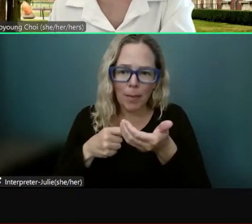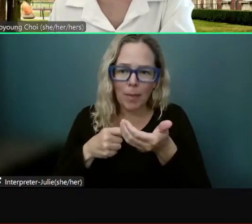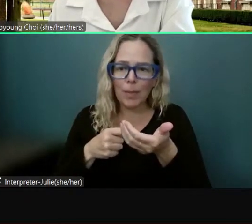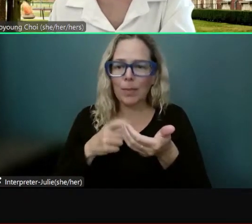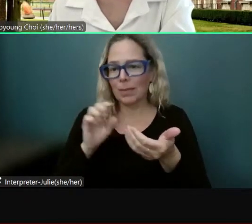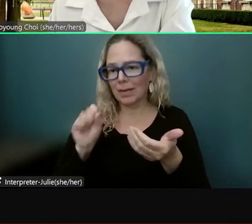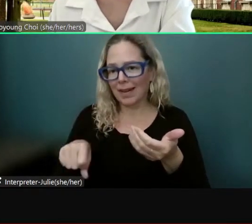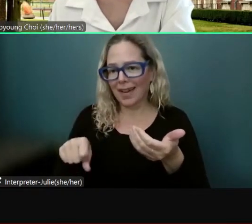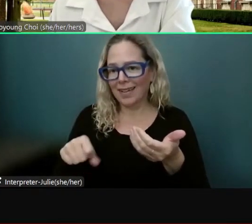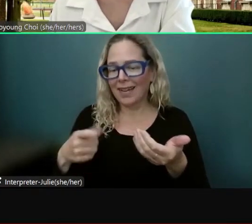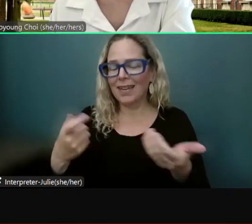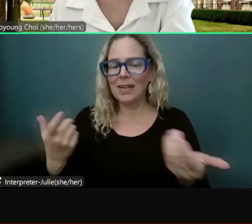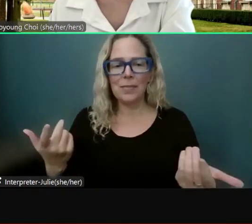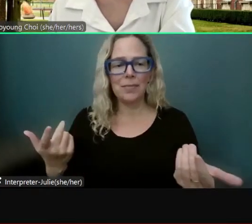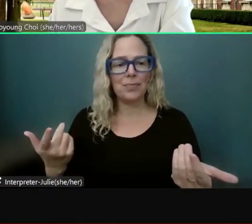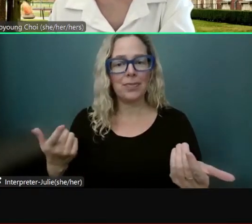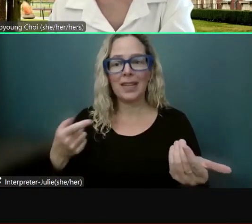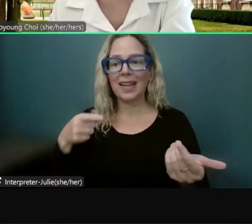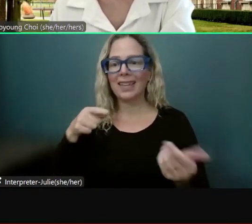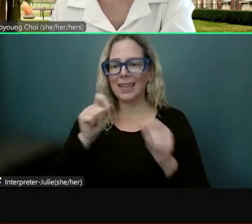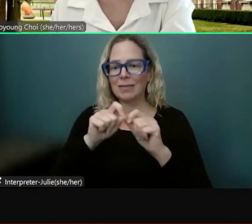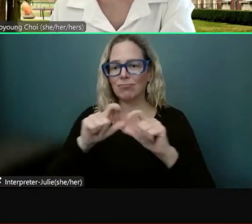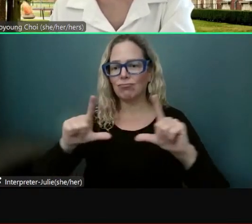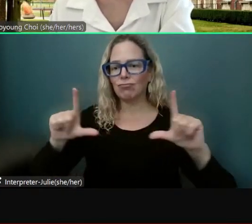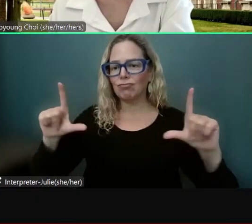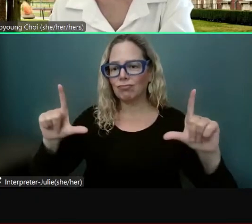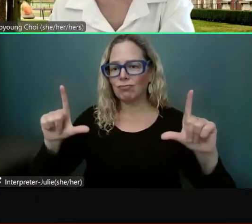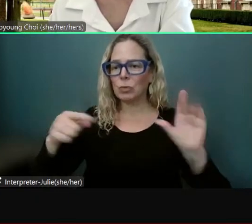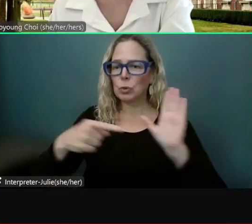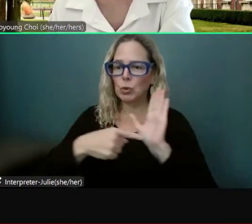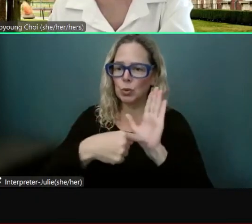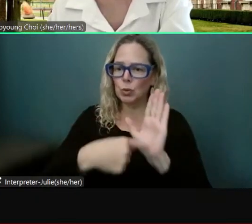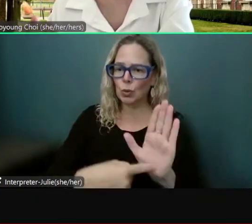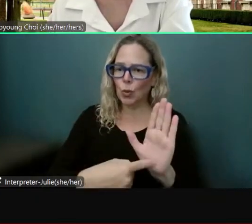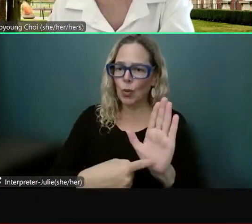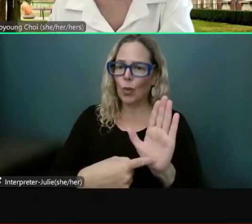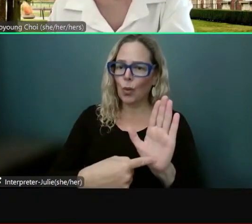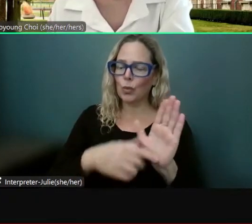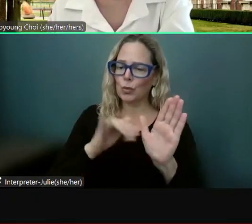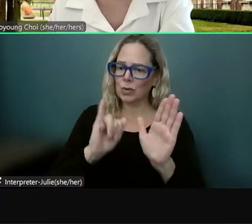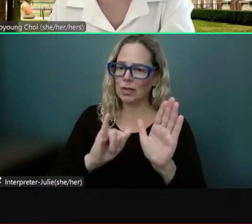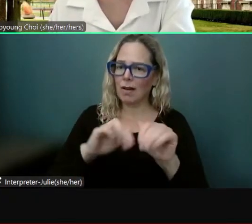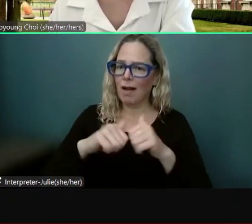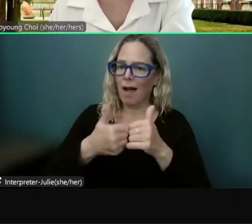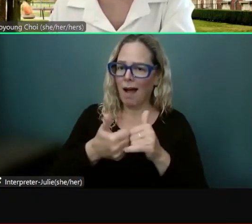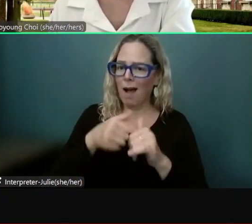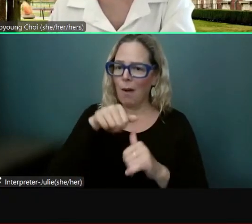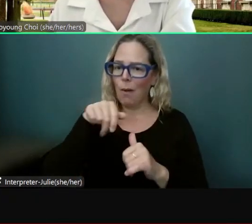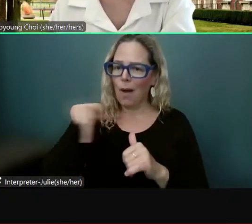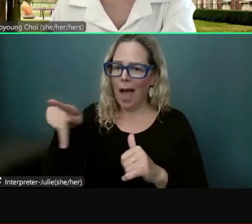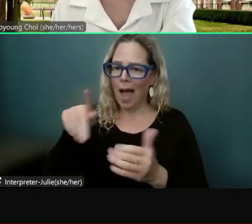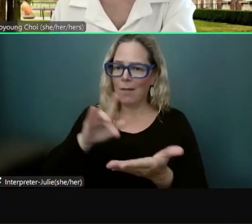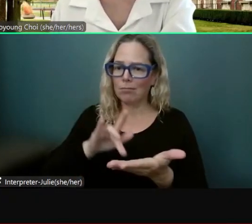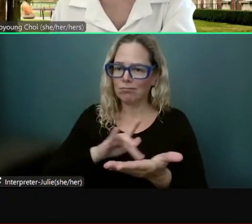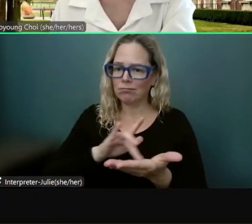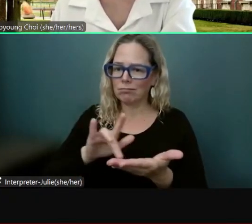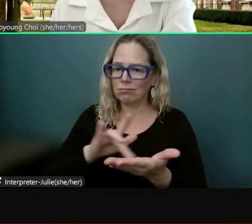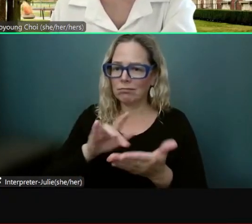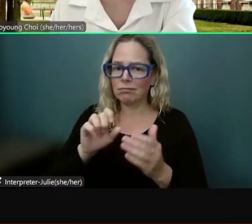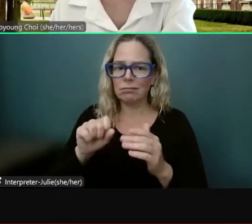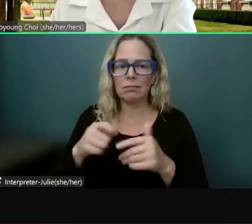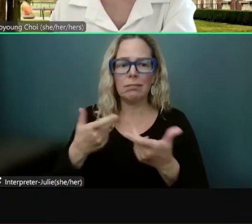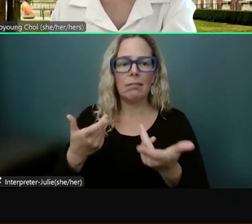This slide includes some representative user interfaces of our application and system